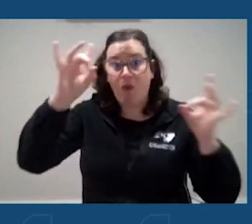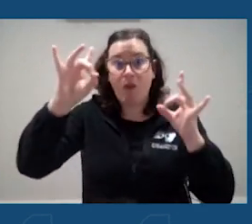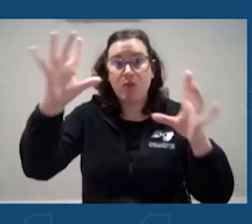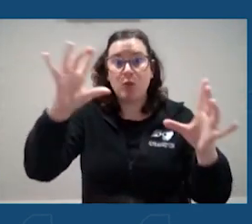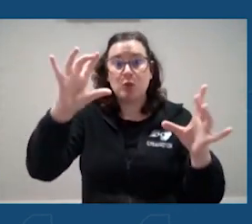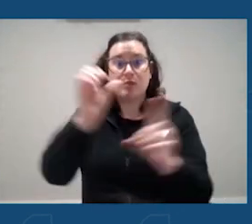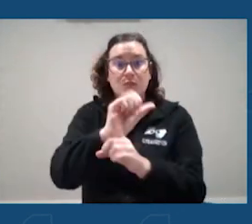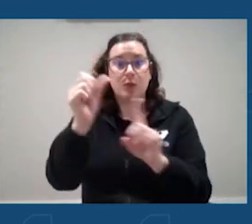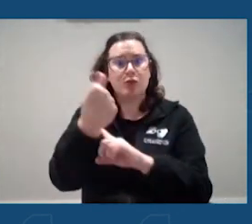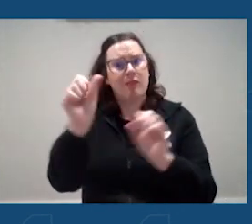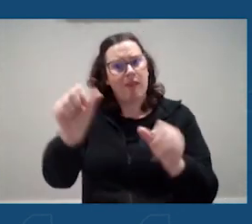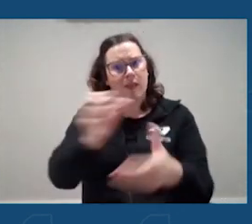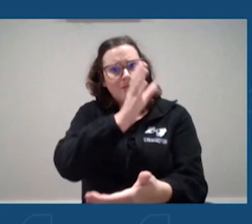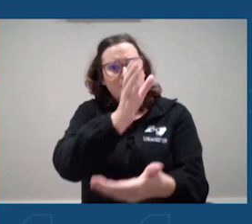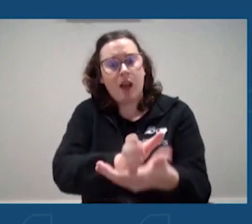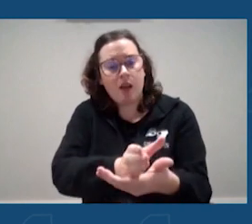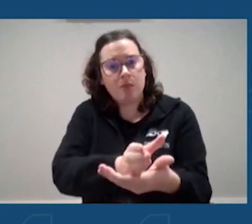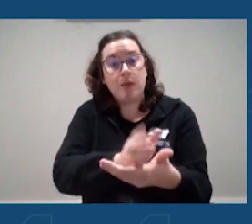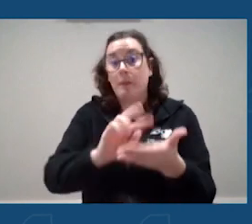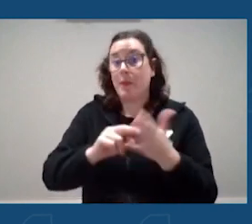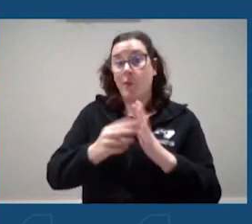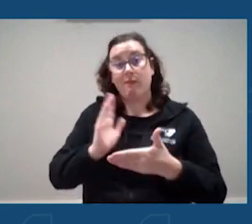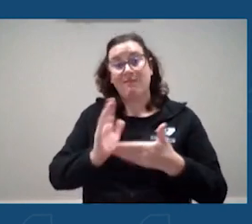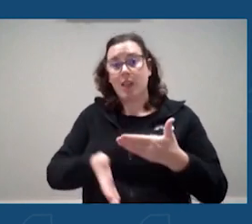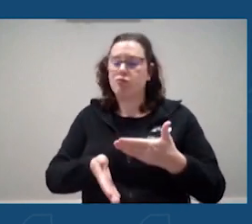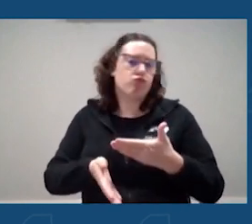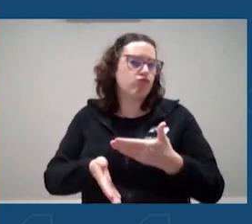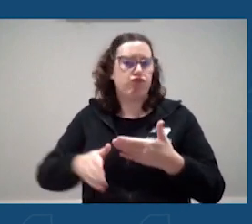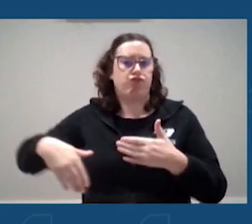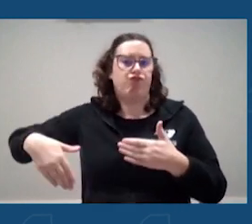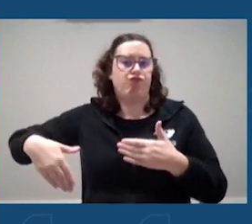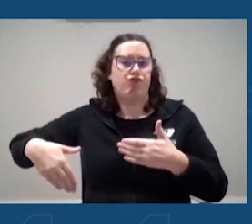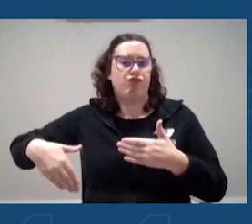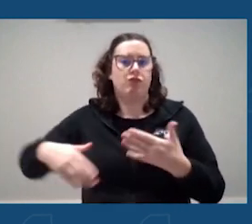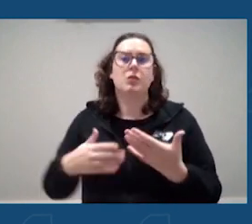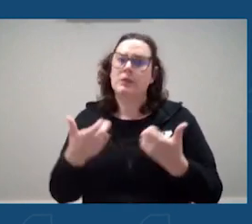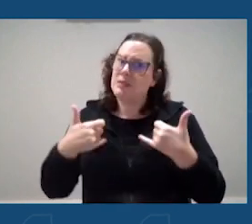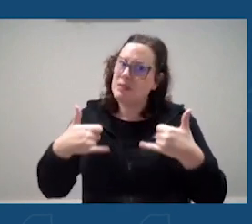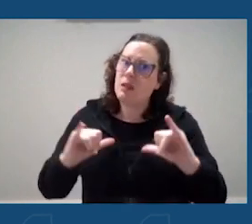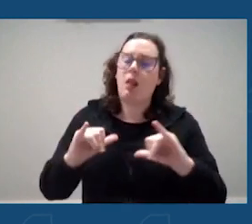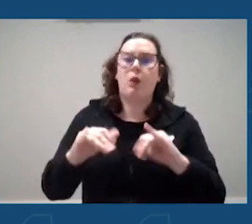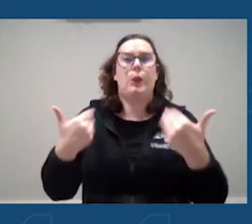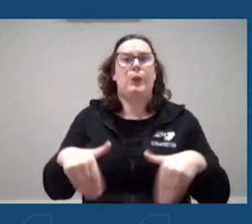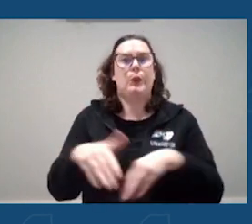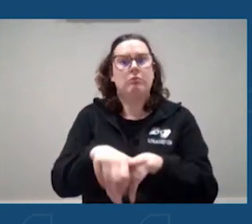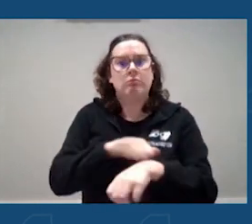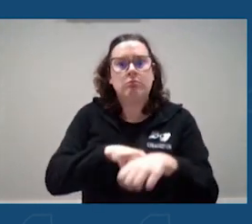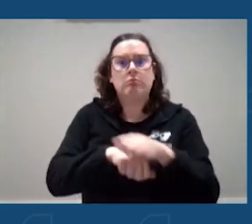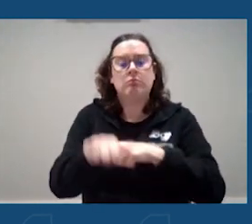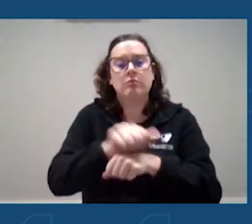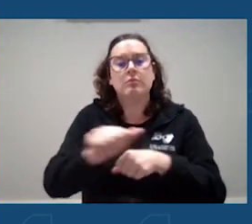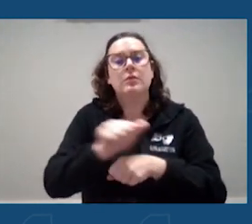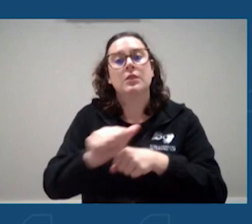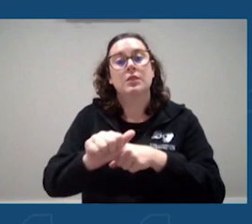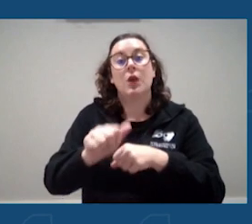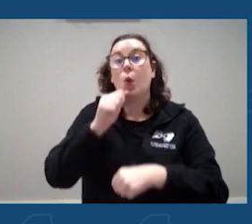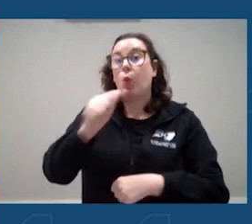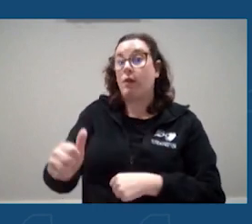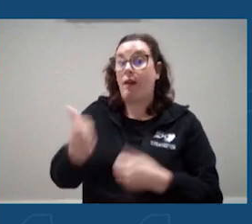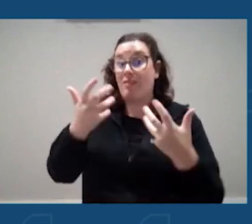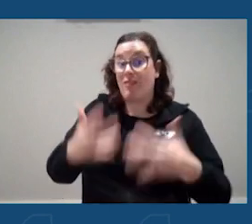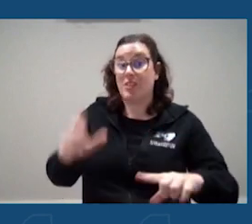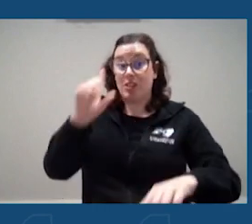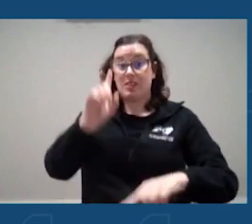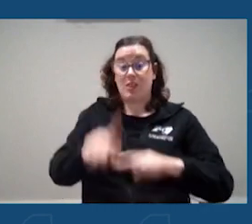difference. We're not through yet. We're not even close to being done. We're not done until the last person holds a gun in their hand and shoots somebody